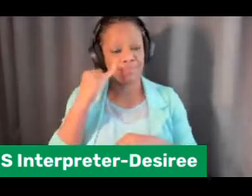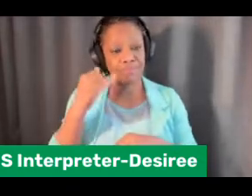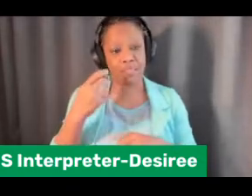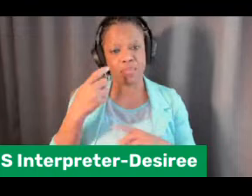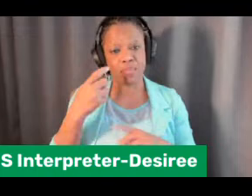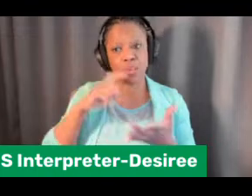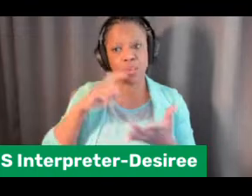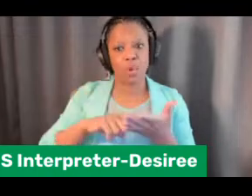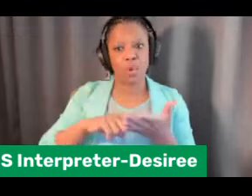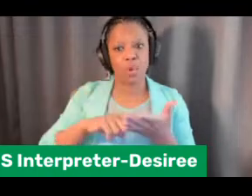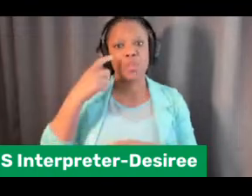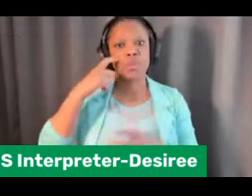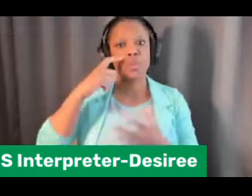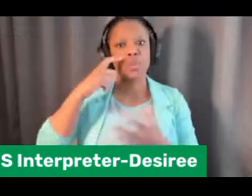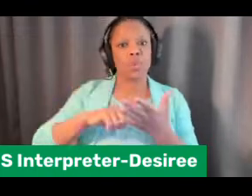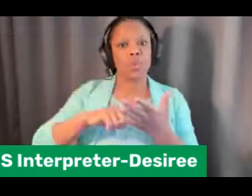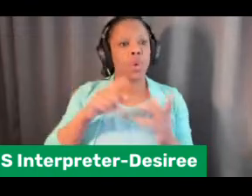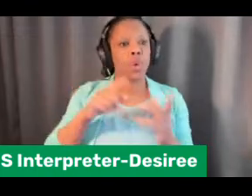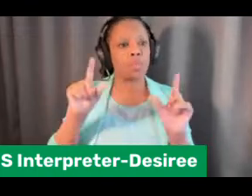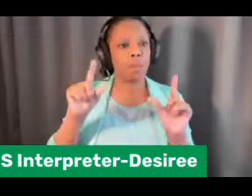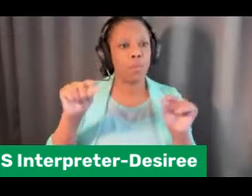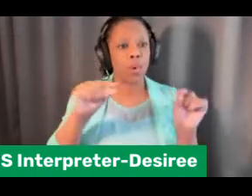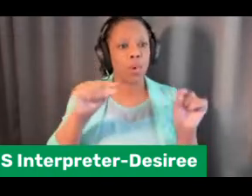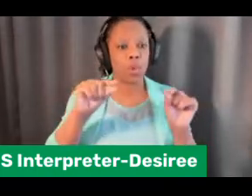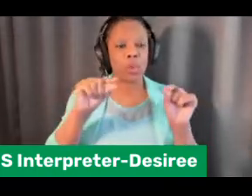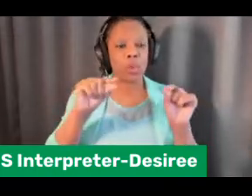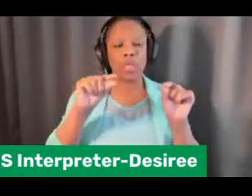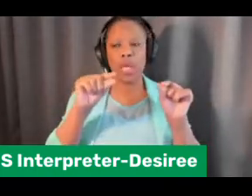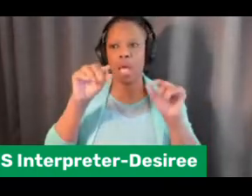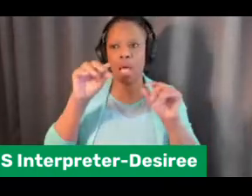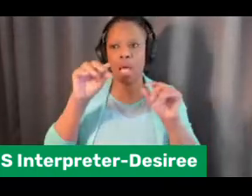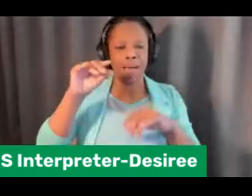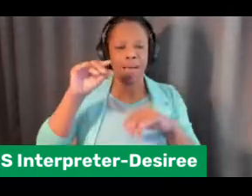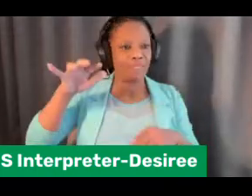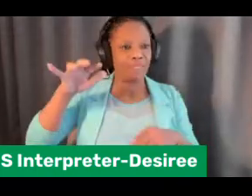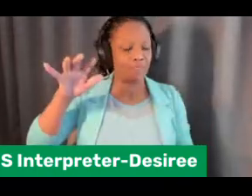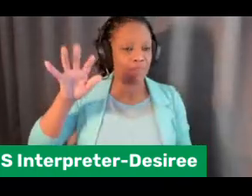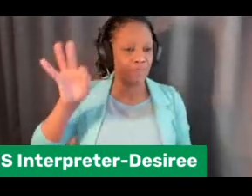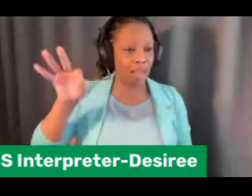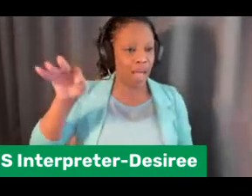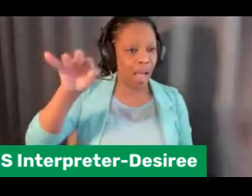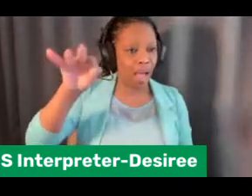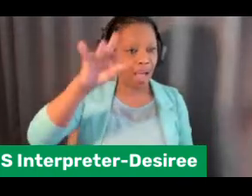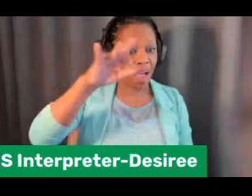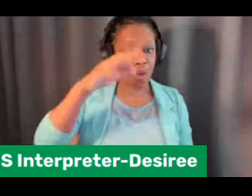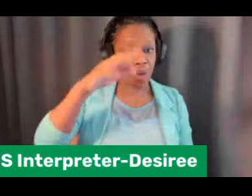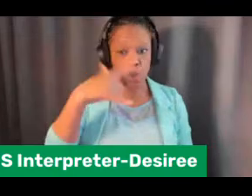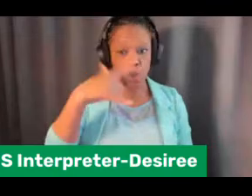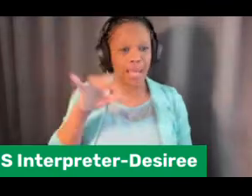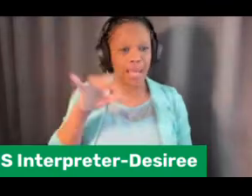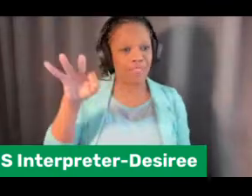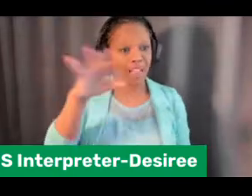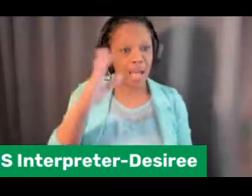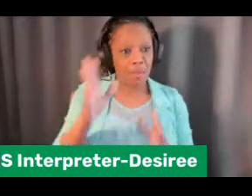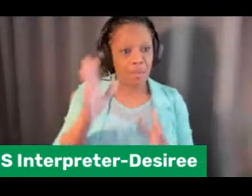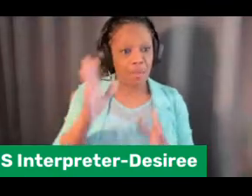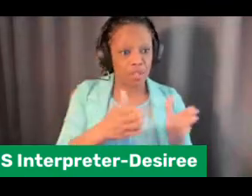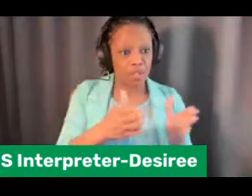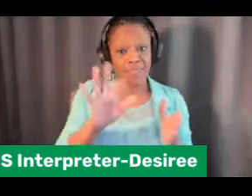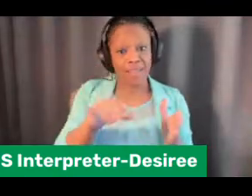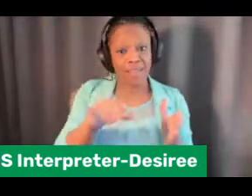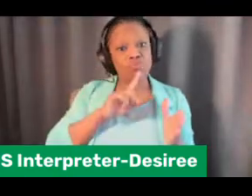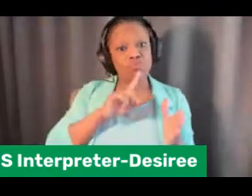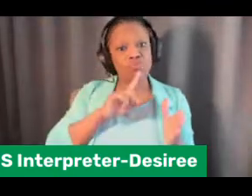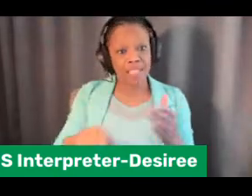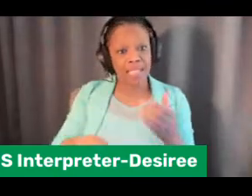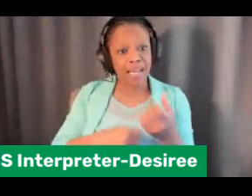birds moving in the distance or practicing what seem to be flight patterns. This murmuration is actually I got your back moment too.